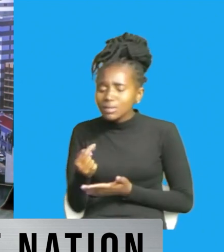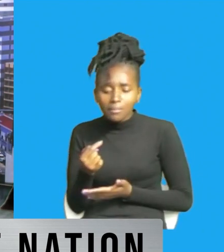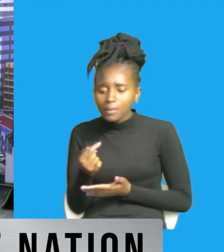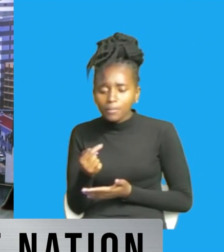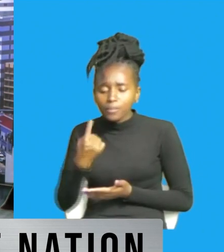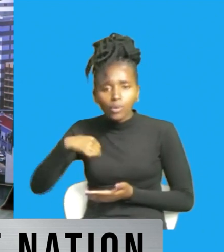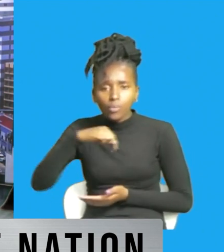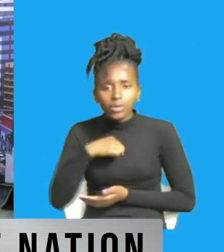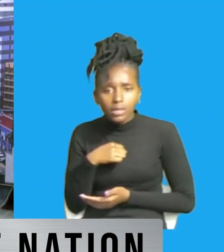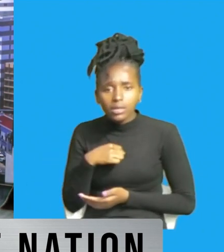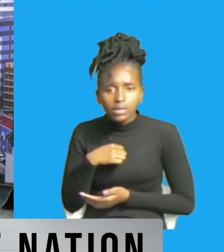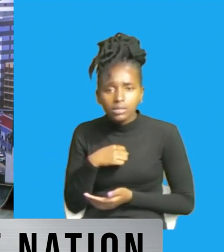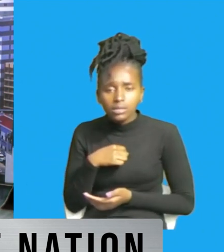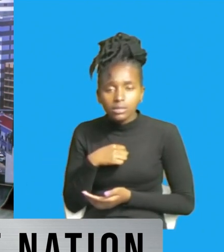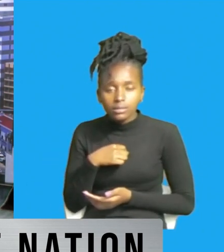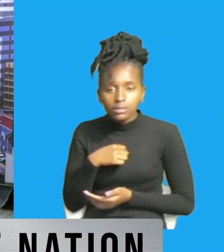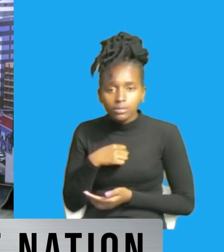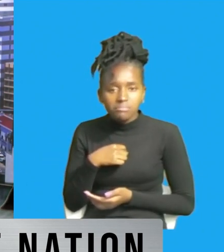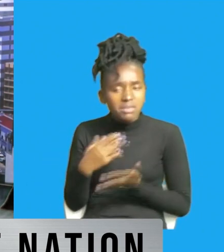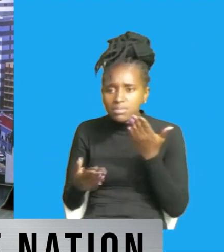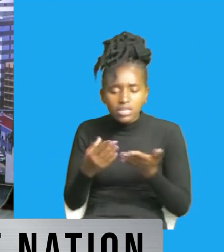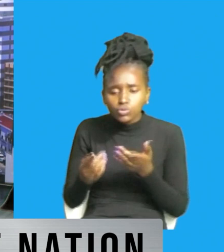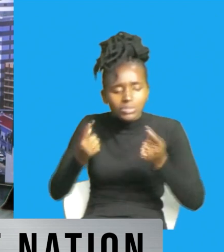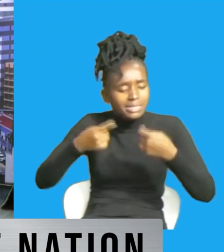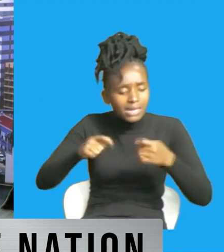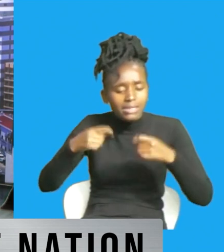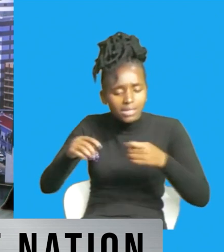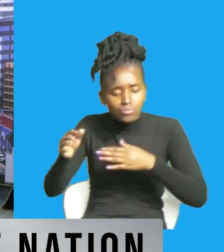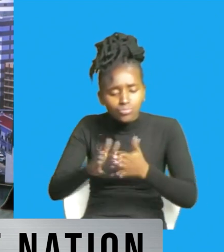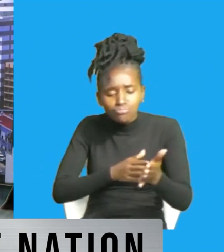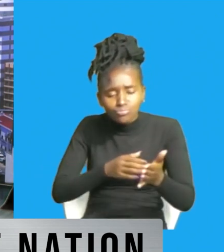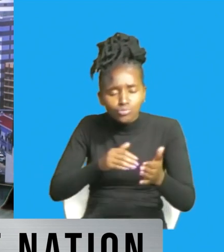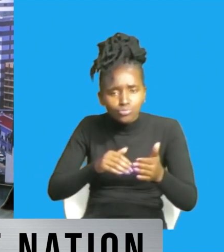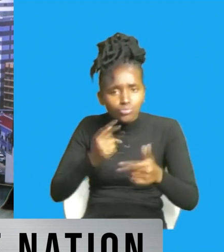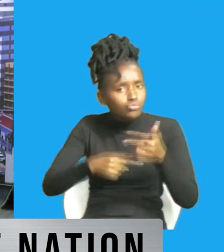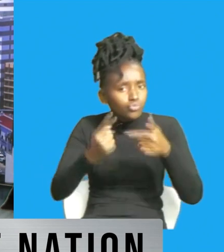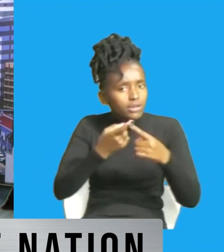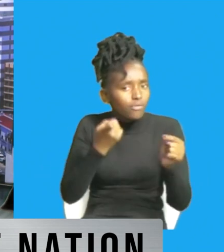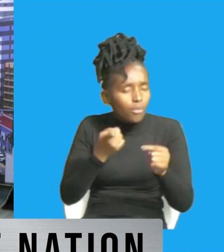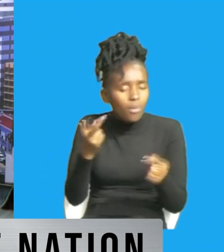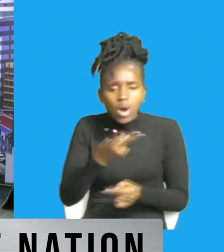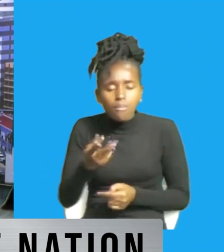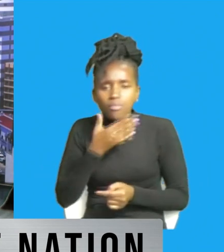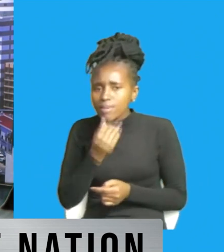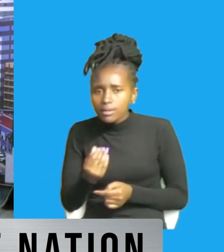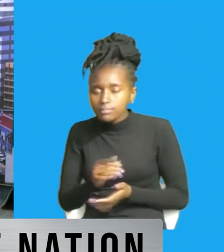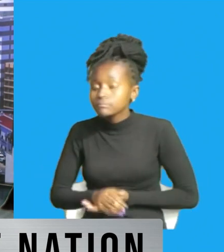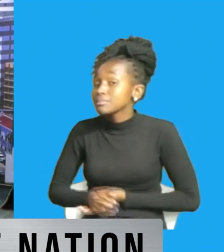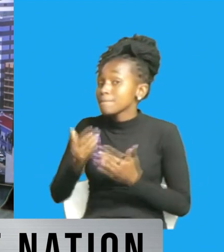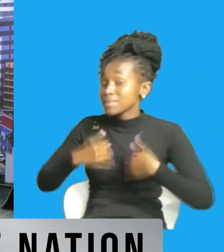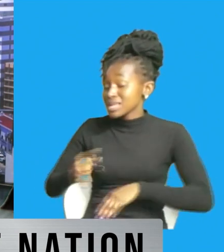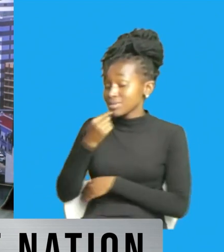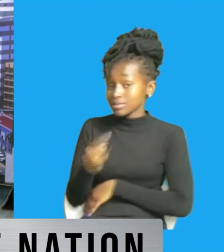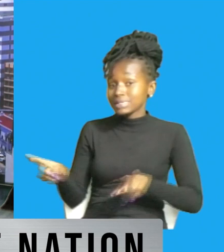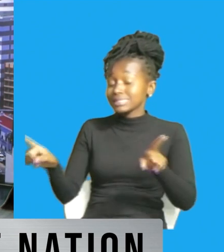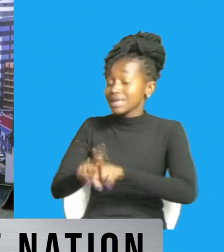of it? It has to be them. I have said it one time again that it is